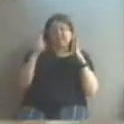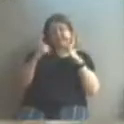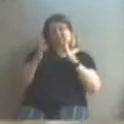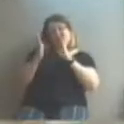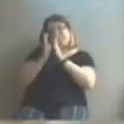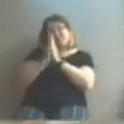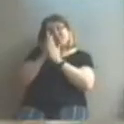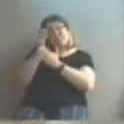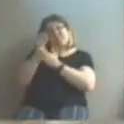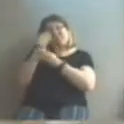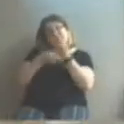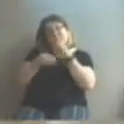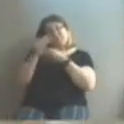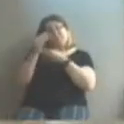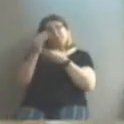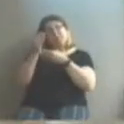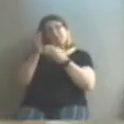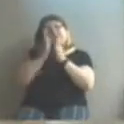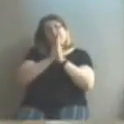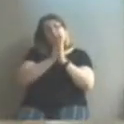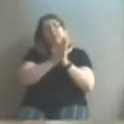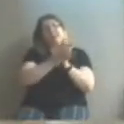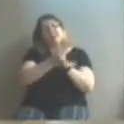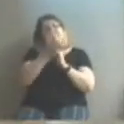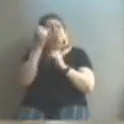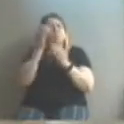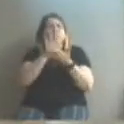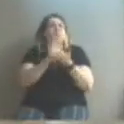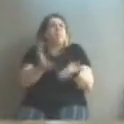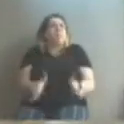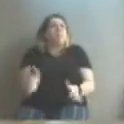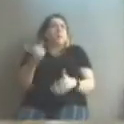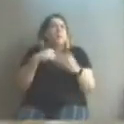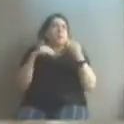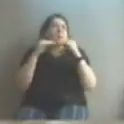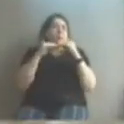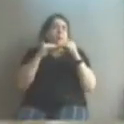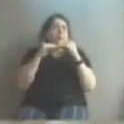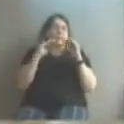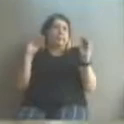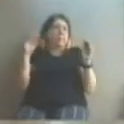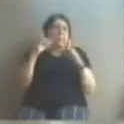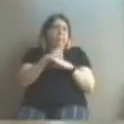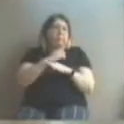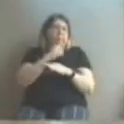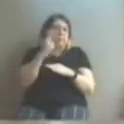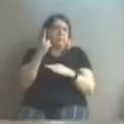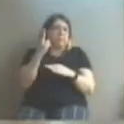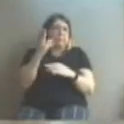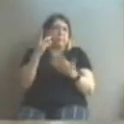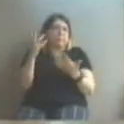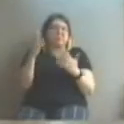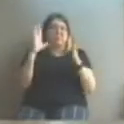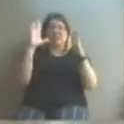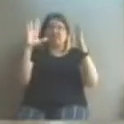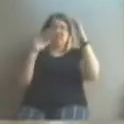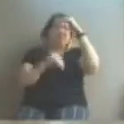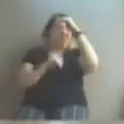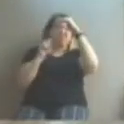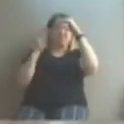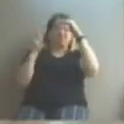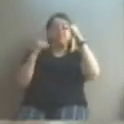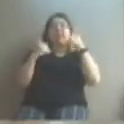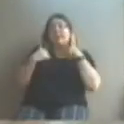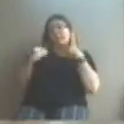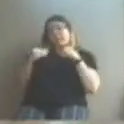request this year to get them out of schools, because schools don't want them there anymore. They have no use for them. So again, we got more